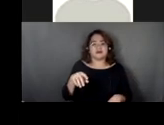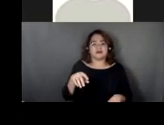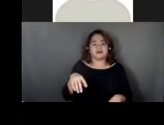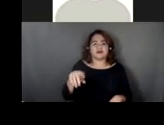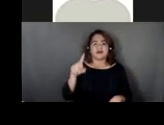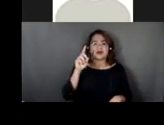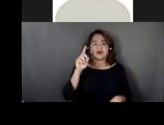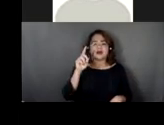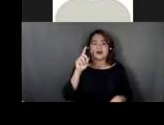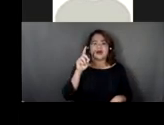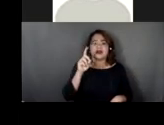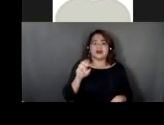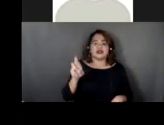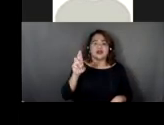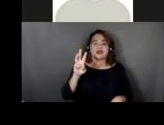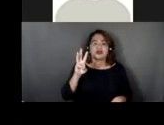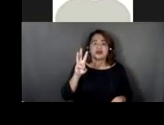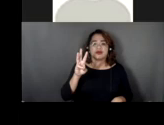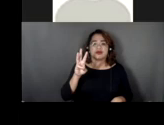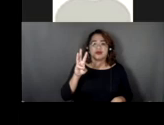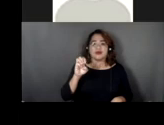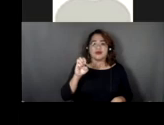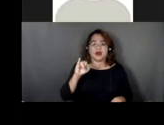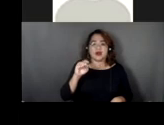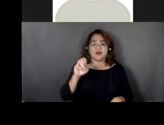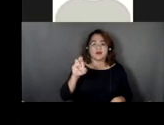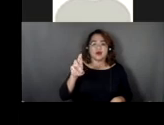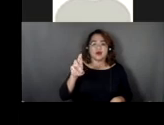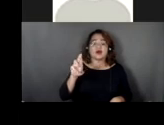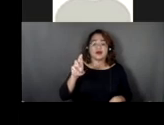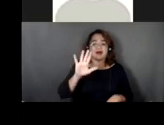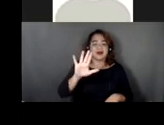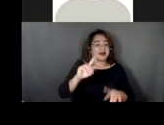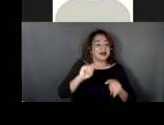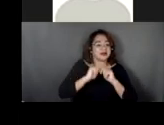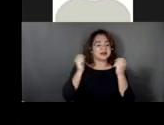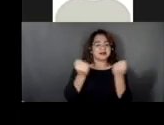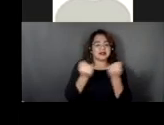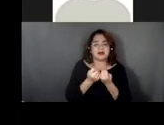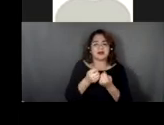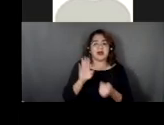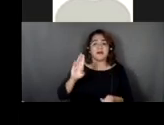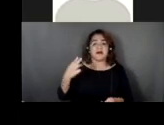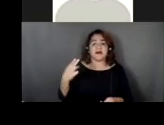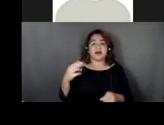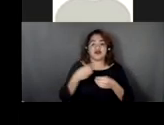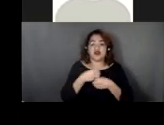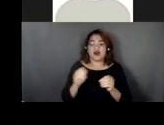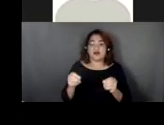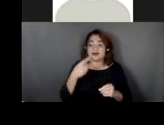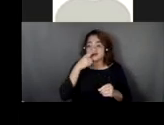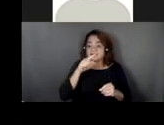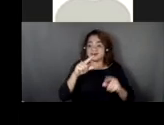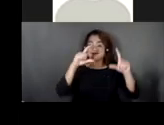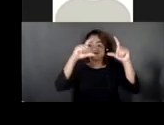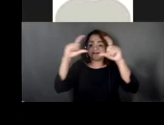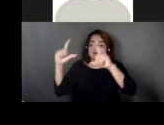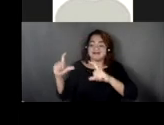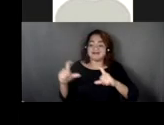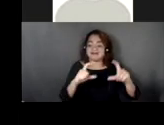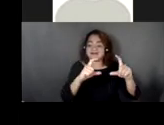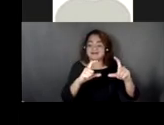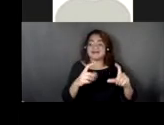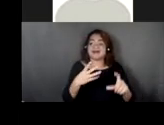Weimer's team at their Beverly Hills office, if I'm not mistaken, to please turn on your cameras and maybe